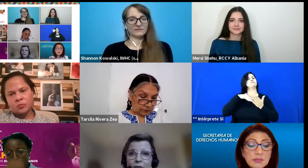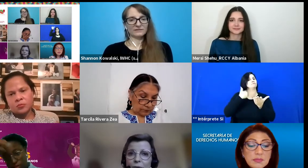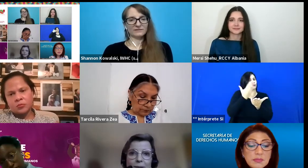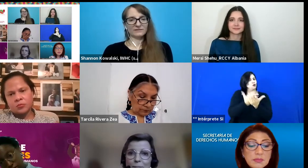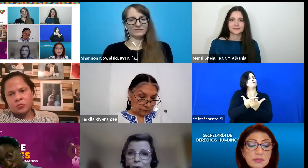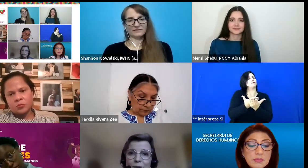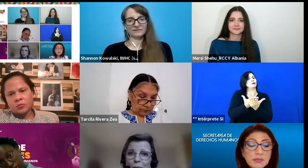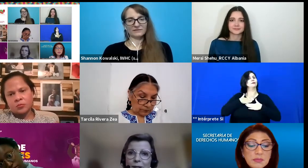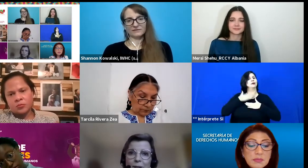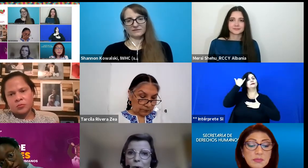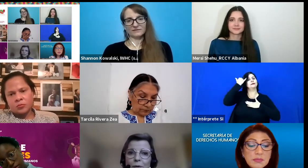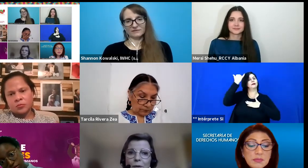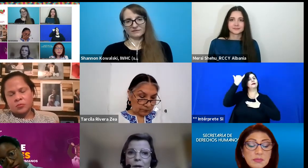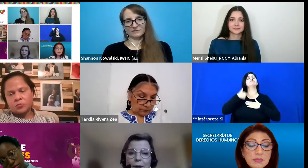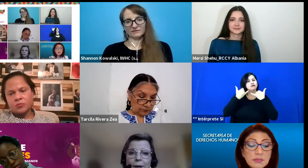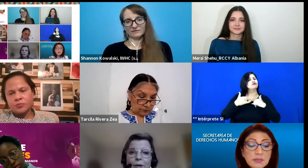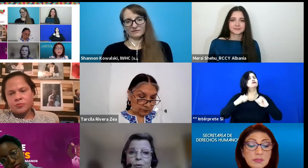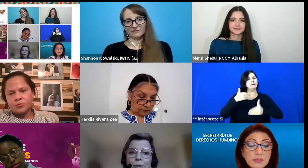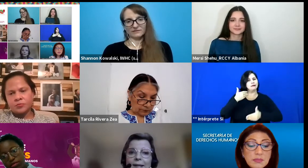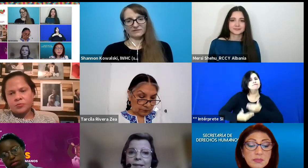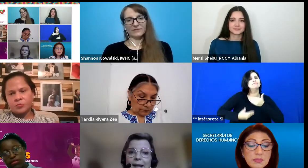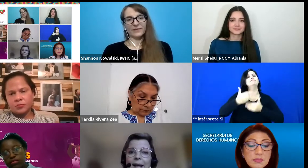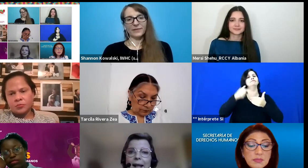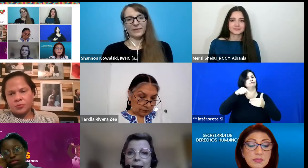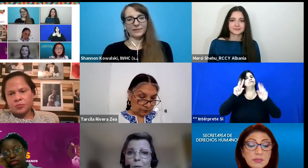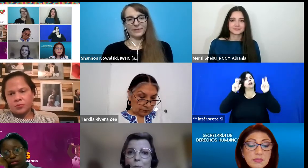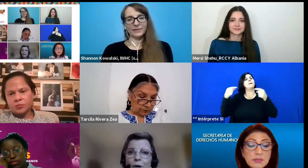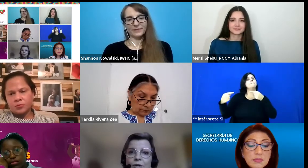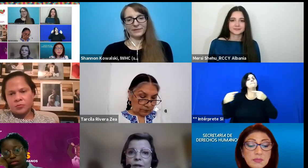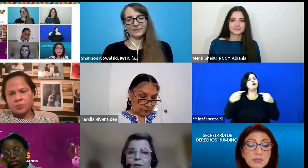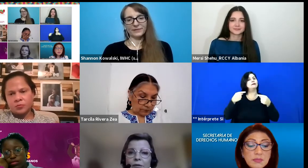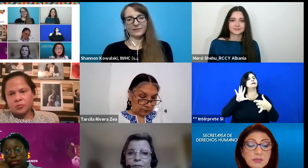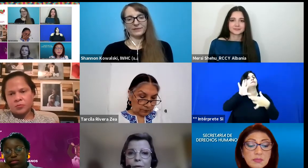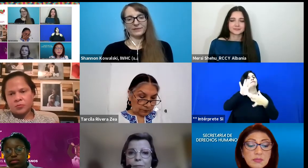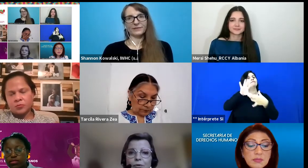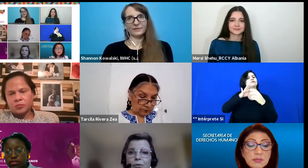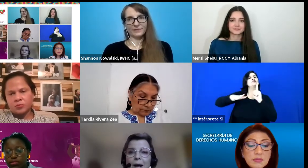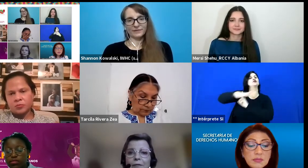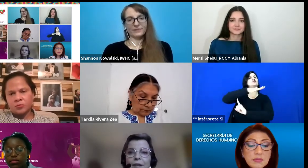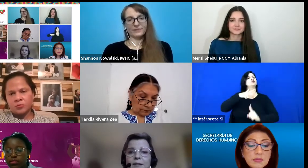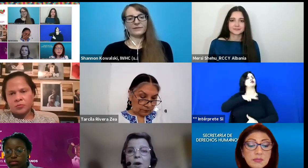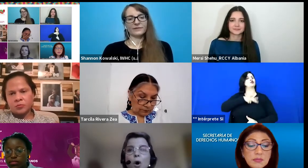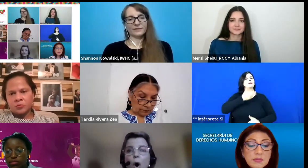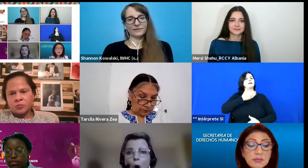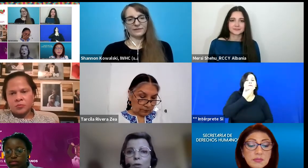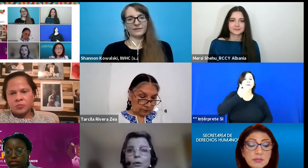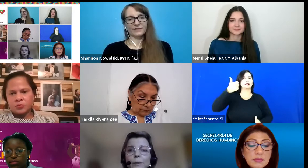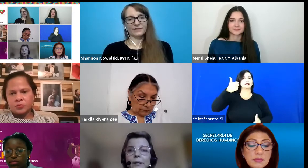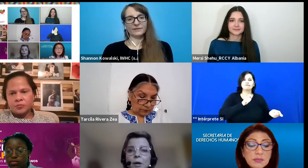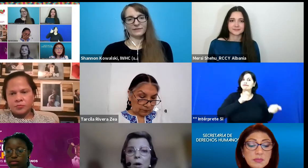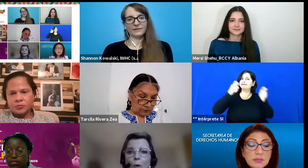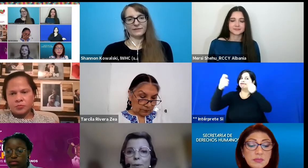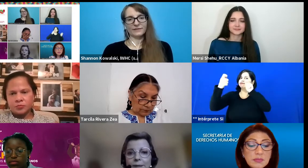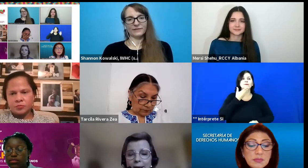it's extremely important that we keep on creating networks and forums to have this